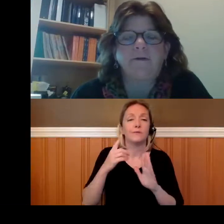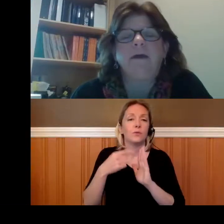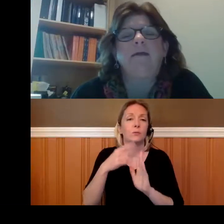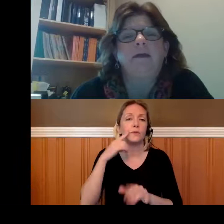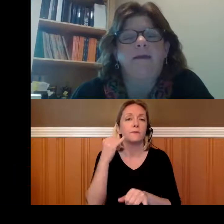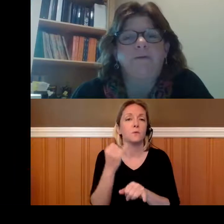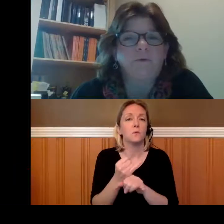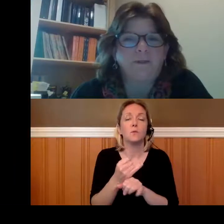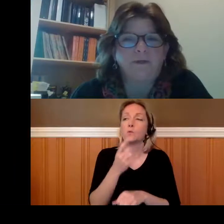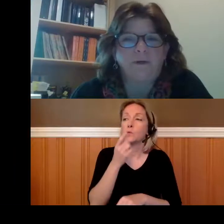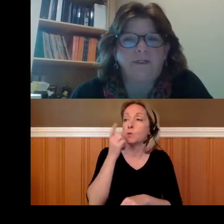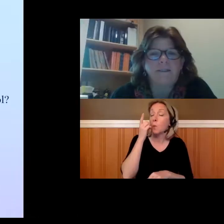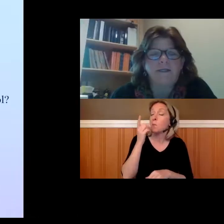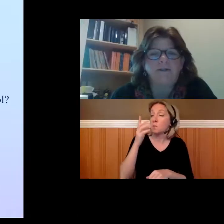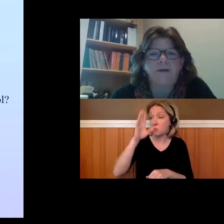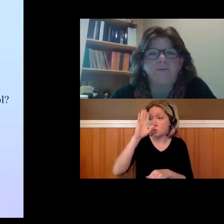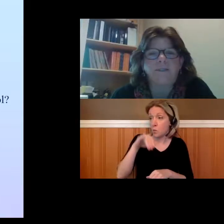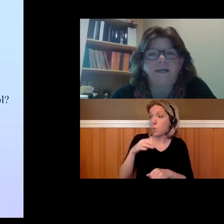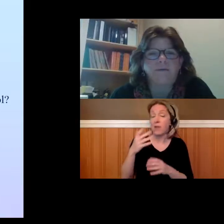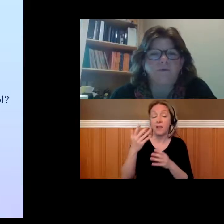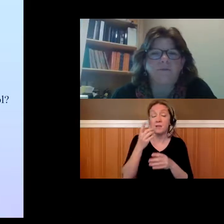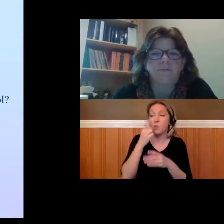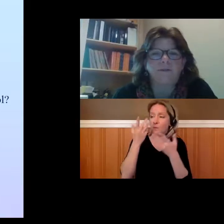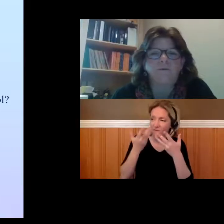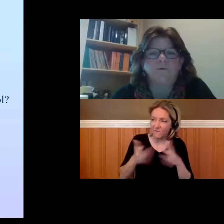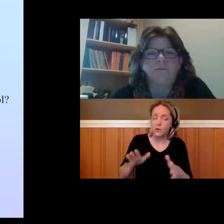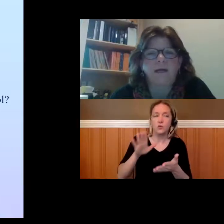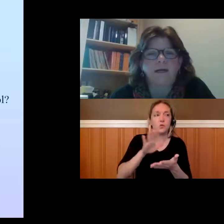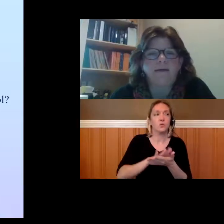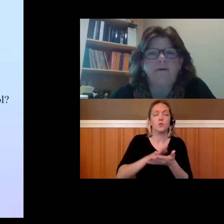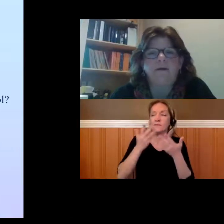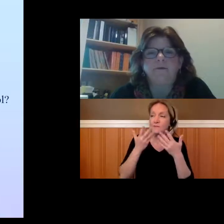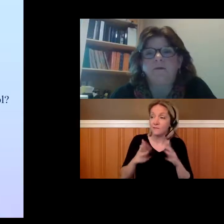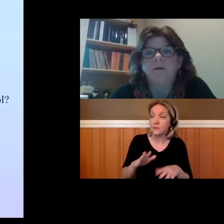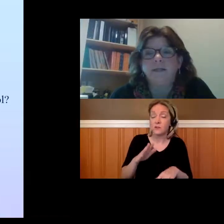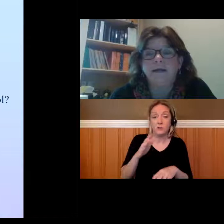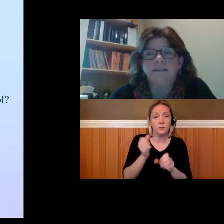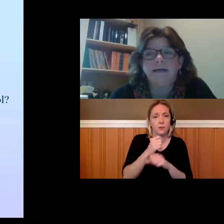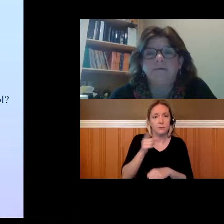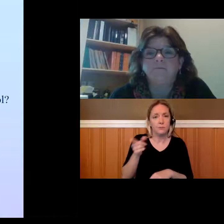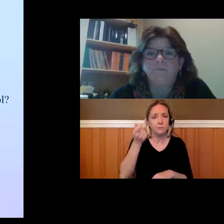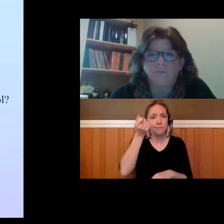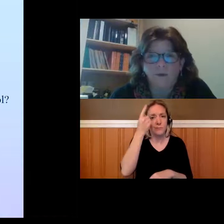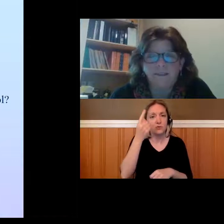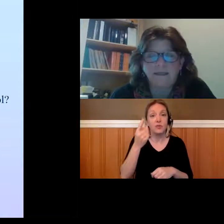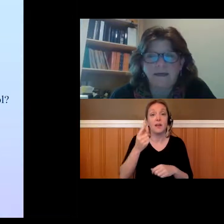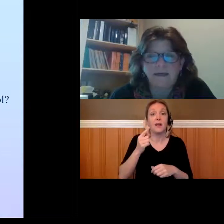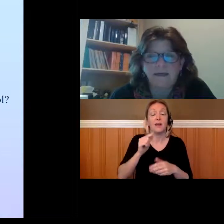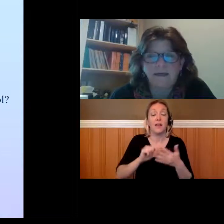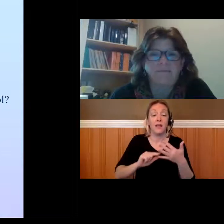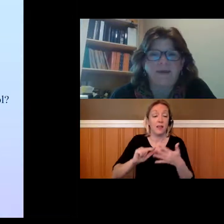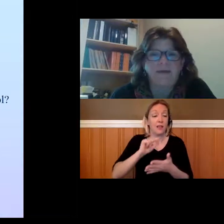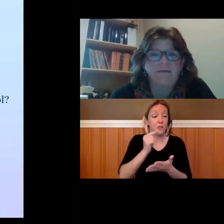have the dorm situations that a child would stay in the dorm, schools for the blind. Do they realize that once they leave high